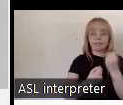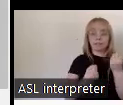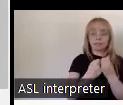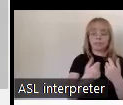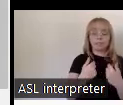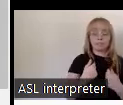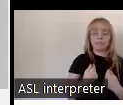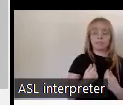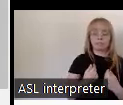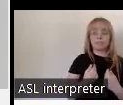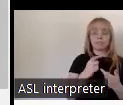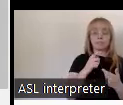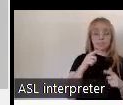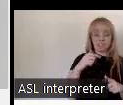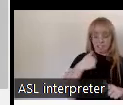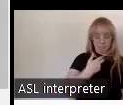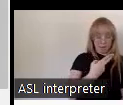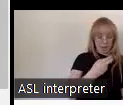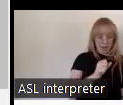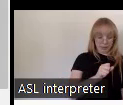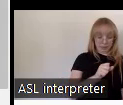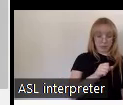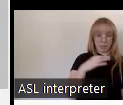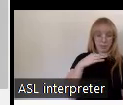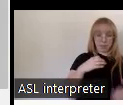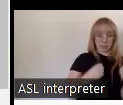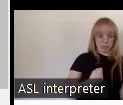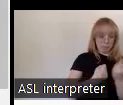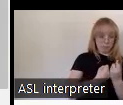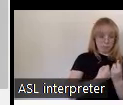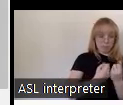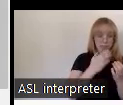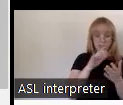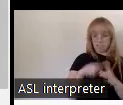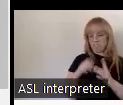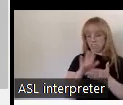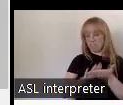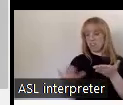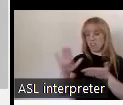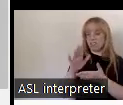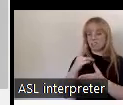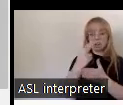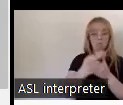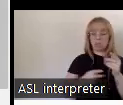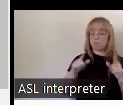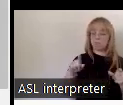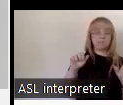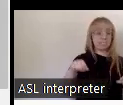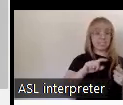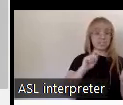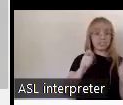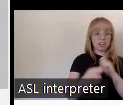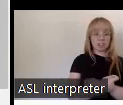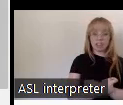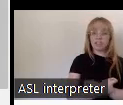to change from when I'm in high school to when I start college, or when I start a new job, or if